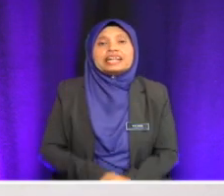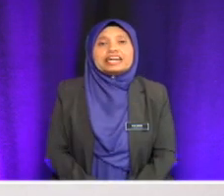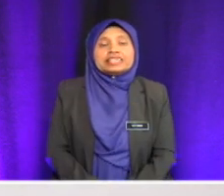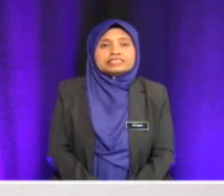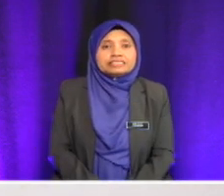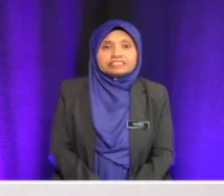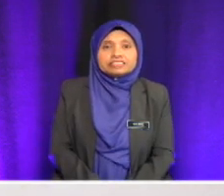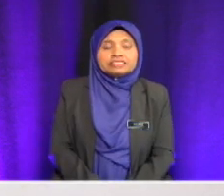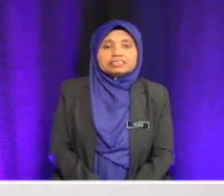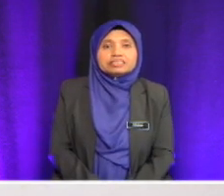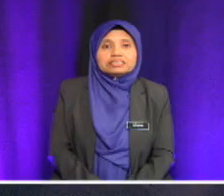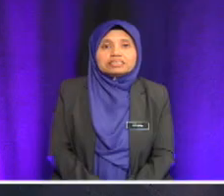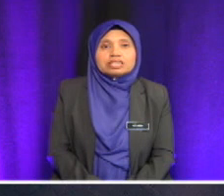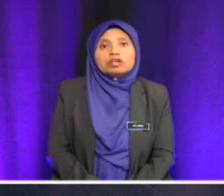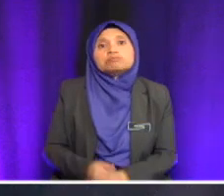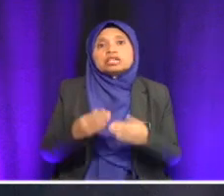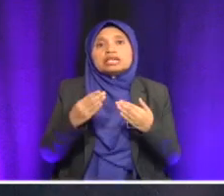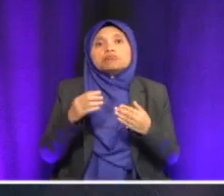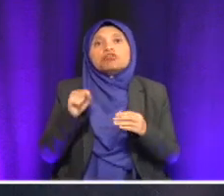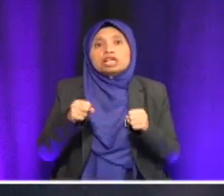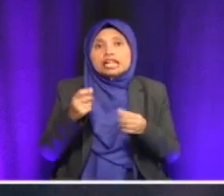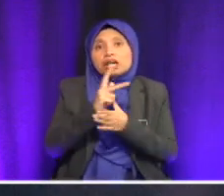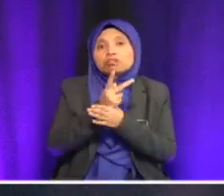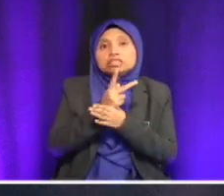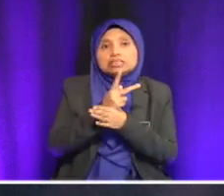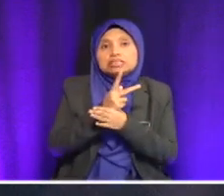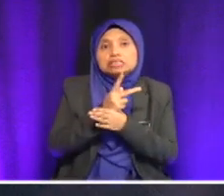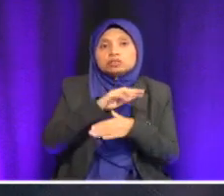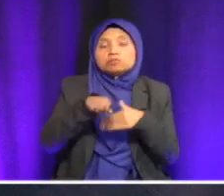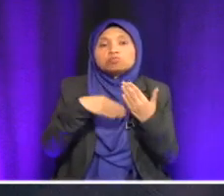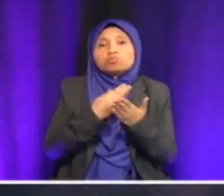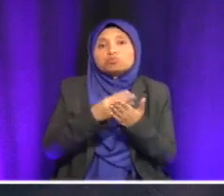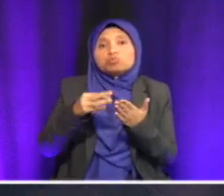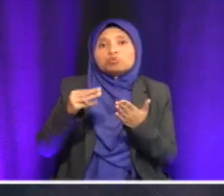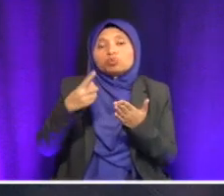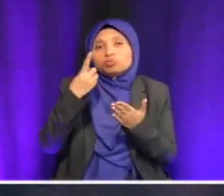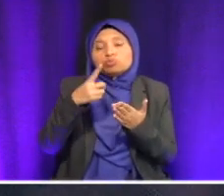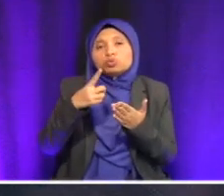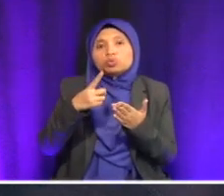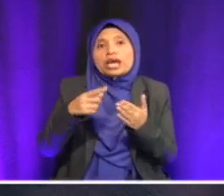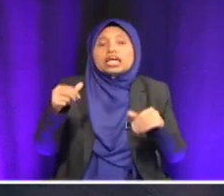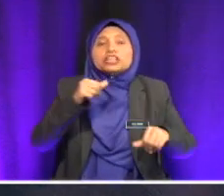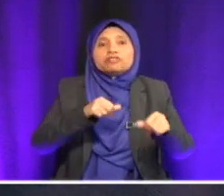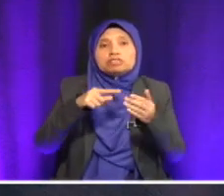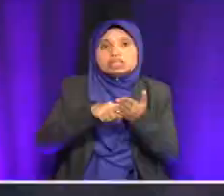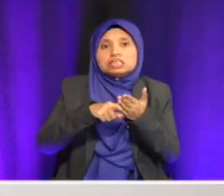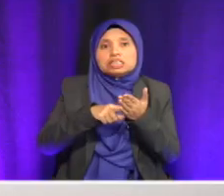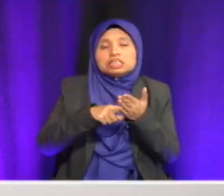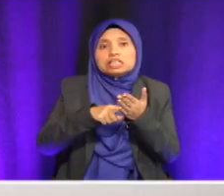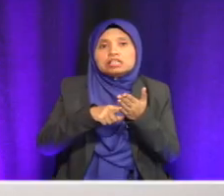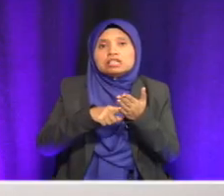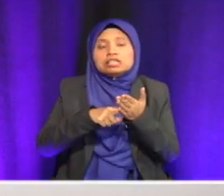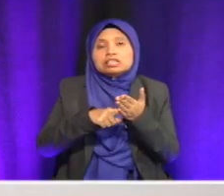Good job. All right, teacher. Could you please share with us how did our pupils do for this activity? Okay, so for this activity, I think our students